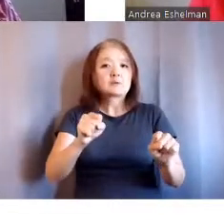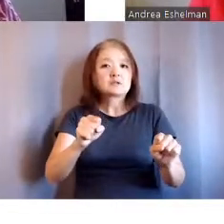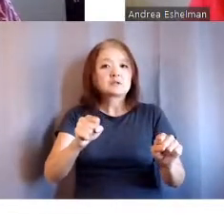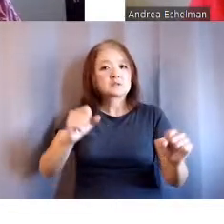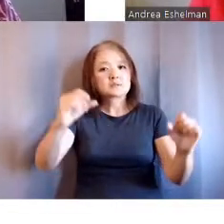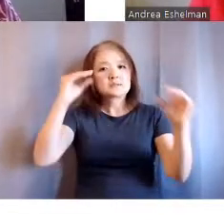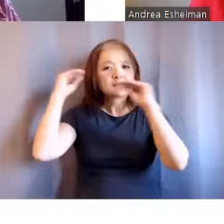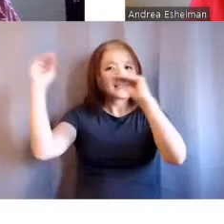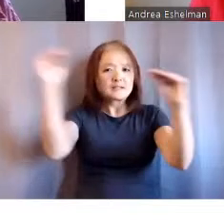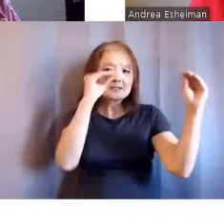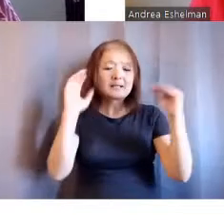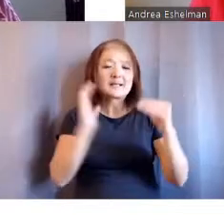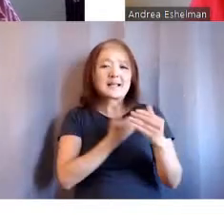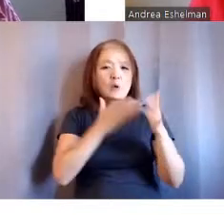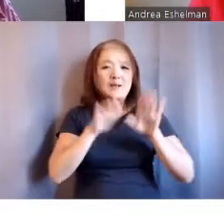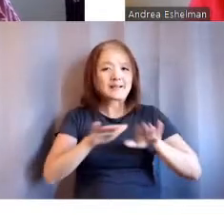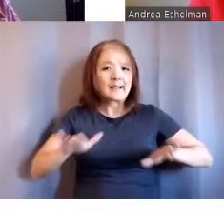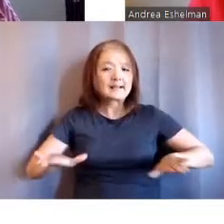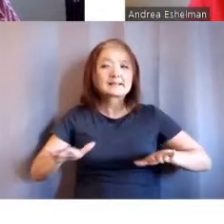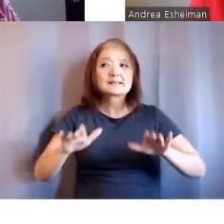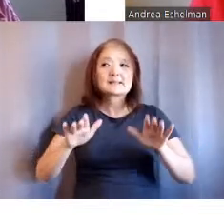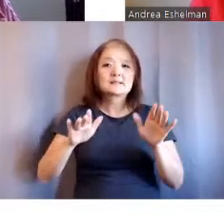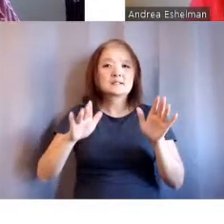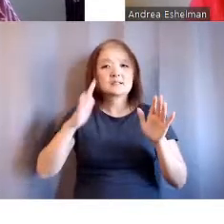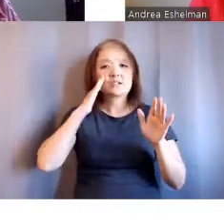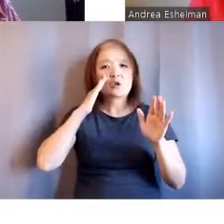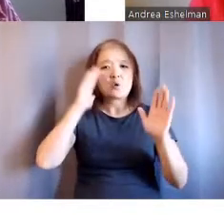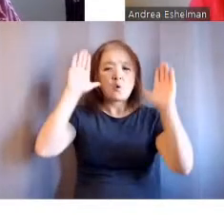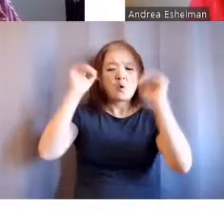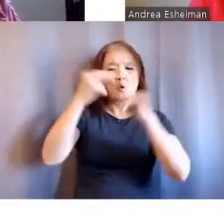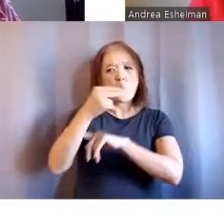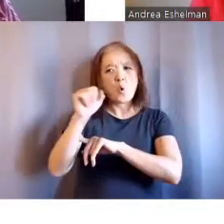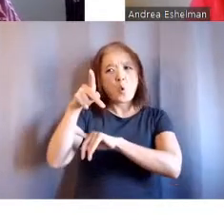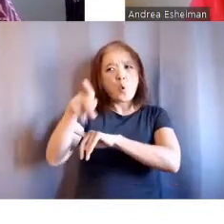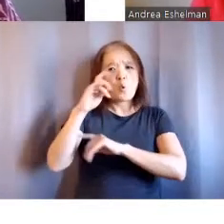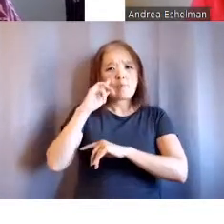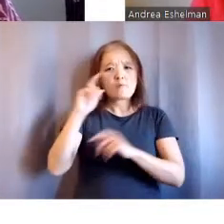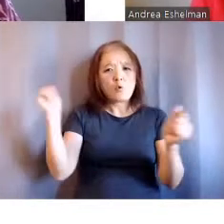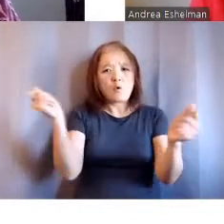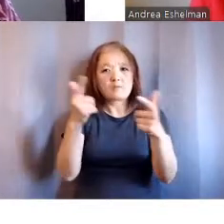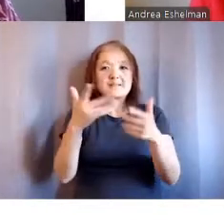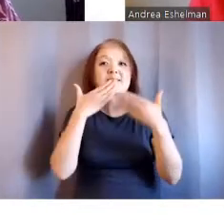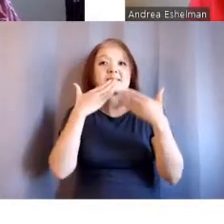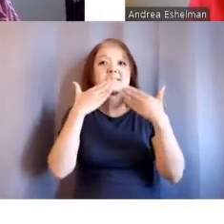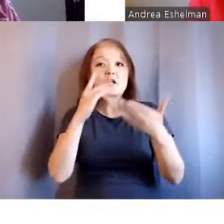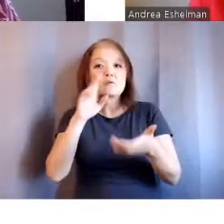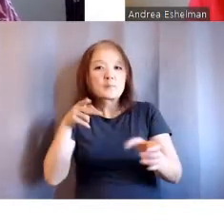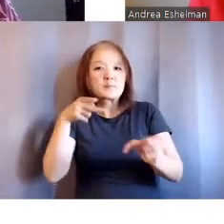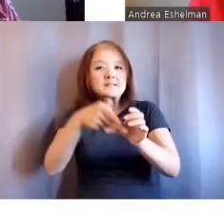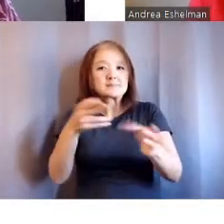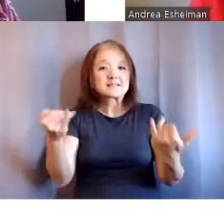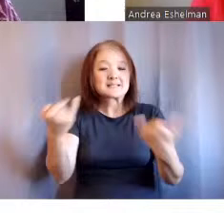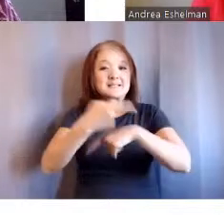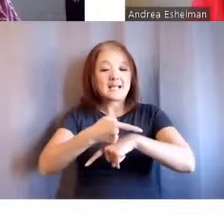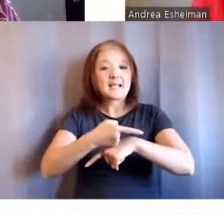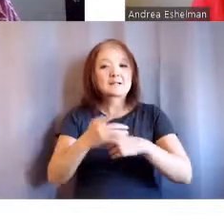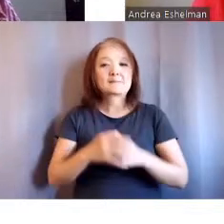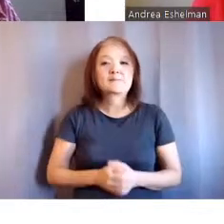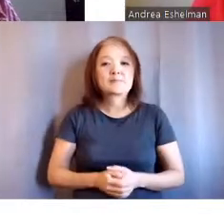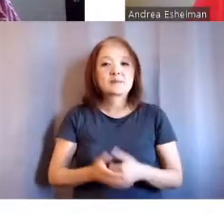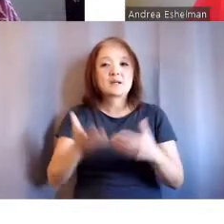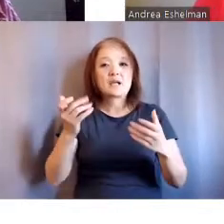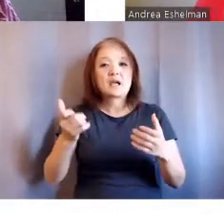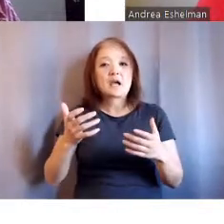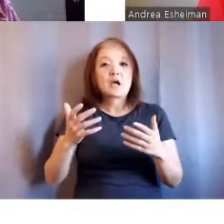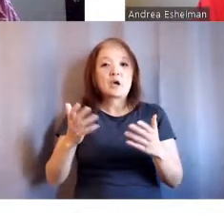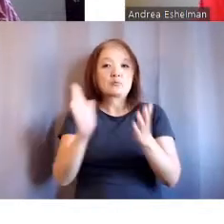our KKE, just a hope for all of us. So I want to thank all of you for participating today. I want to send a, you know, shout